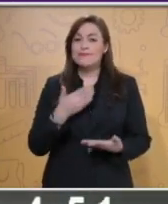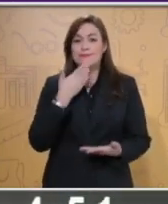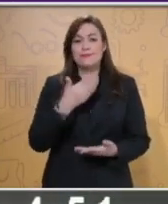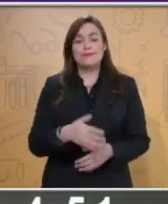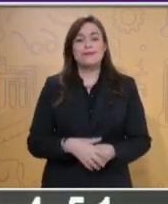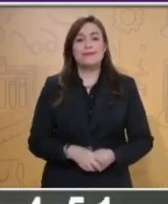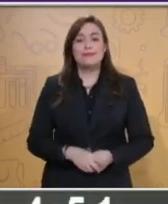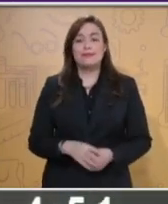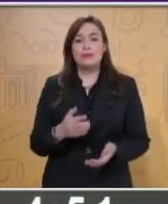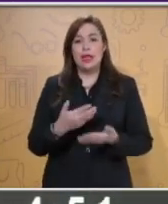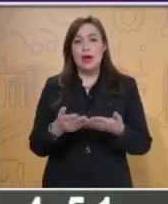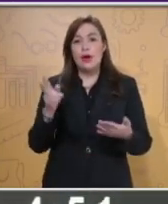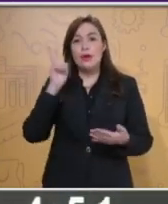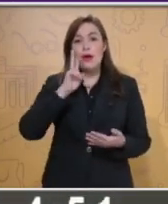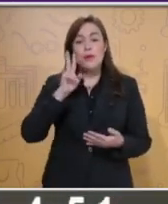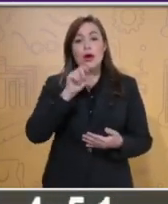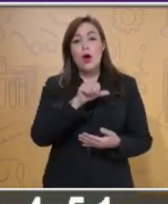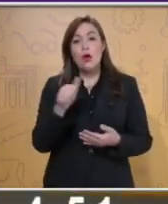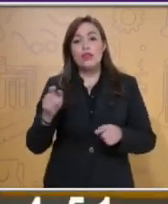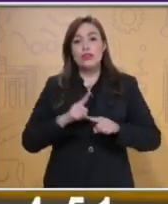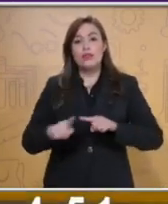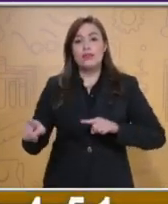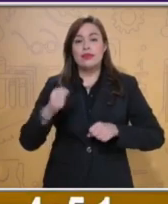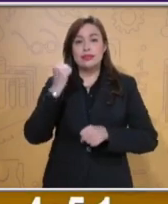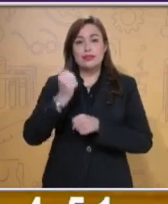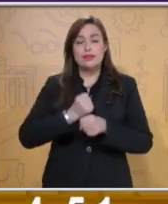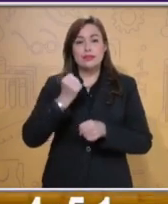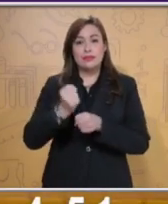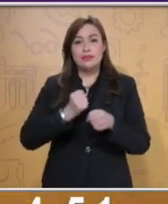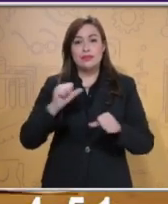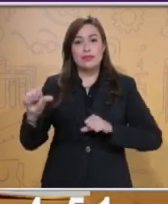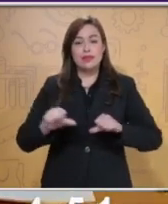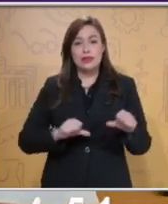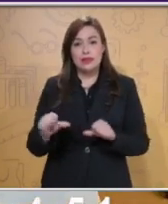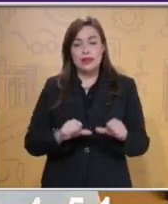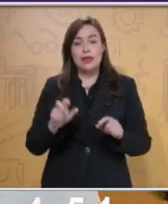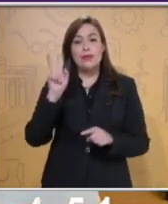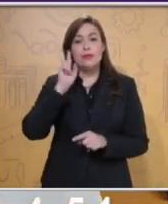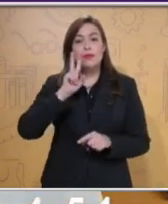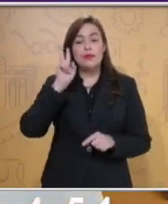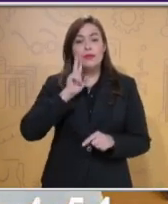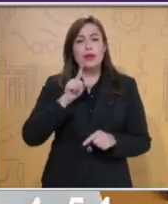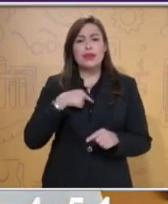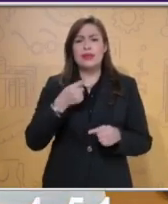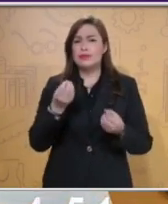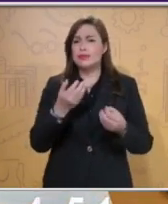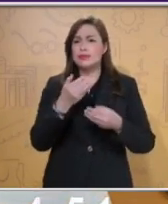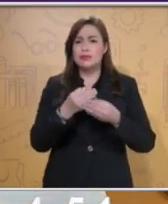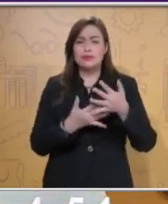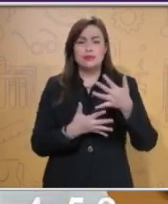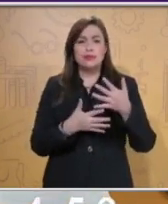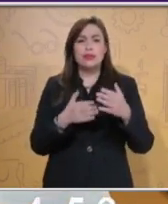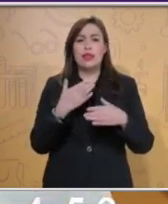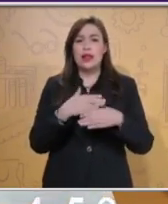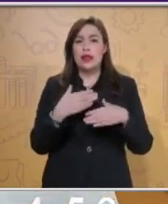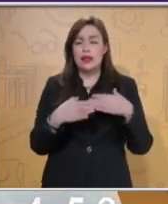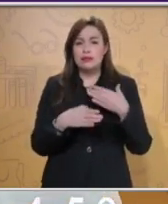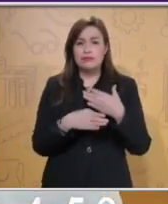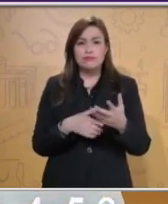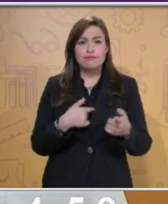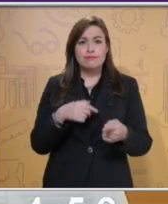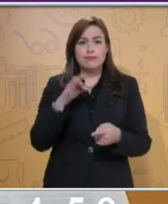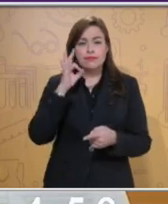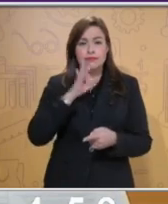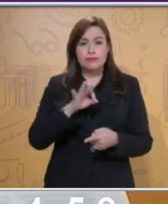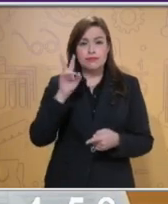Now we're going to make another kind of practice. I want to know if you have understood a lot of things that I said during all the class